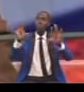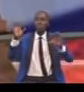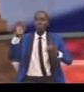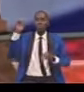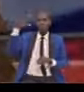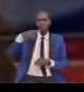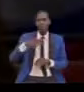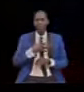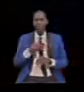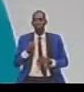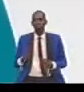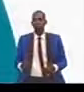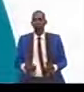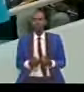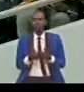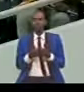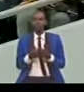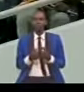a challenge.